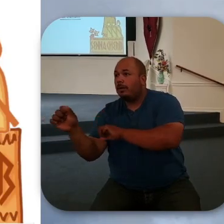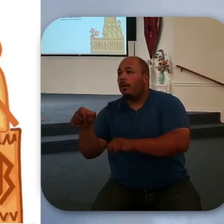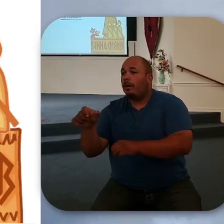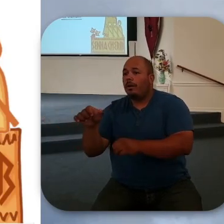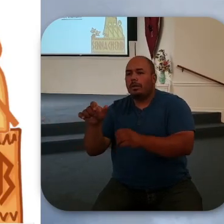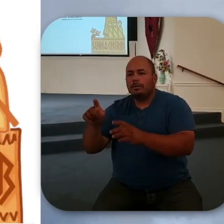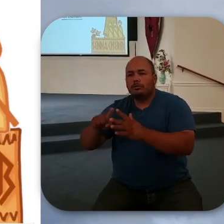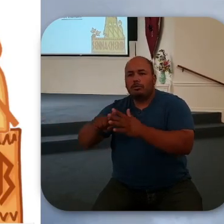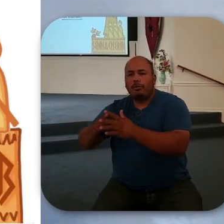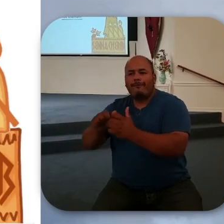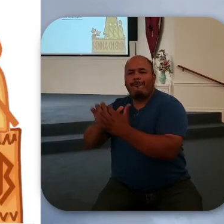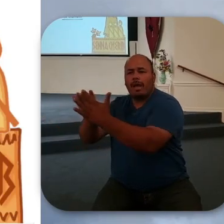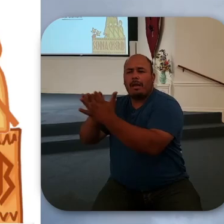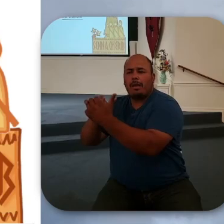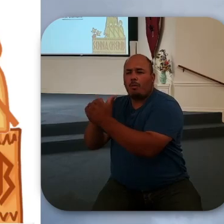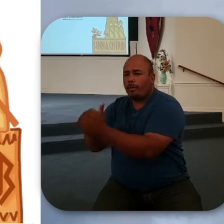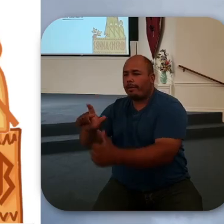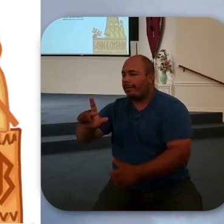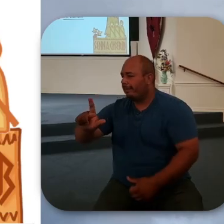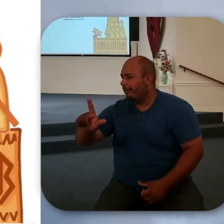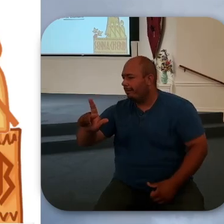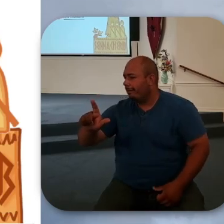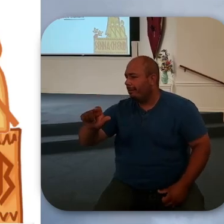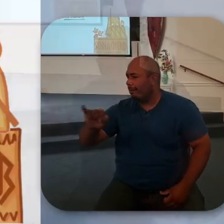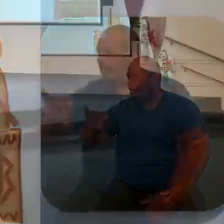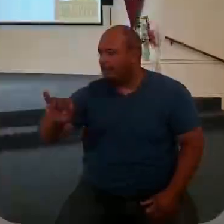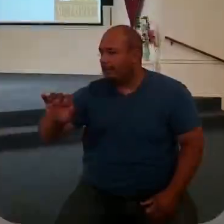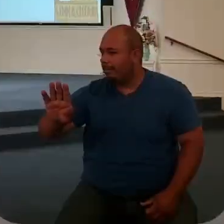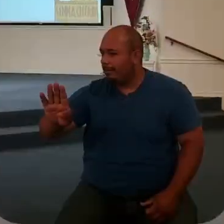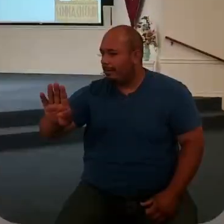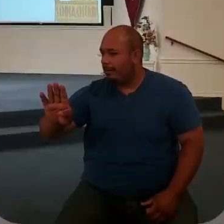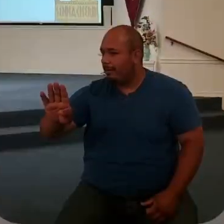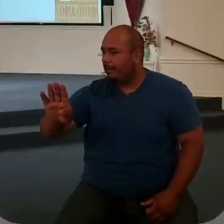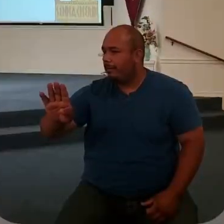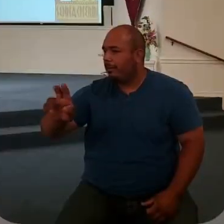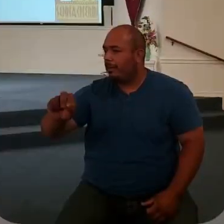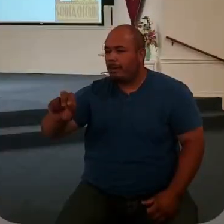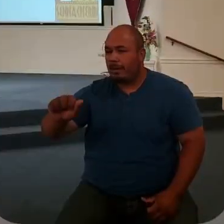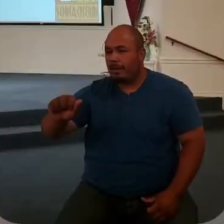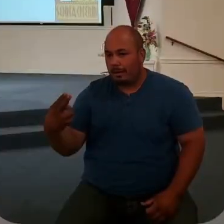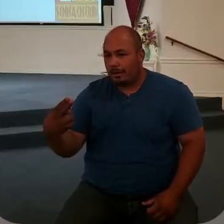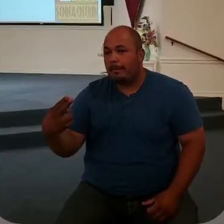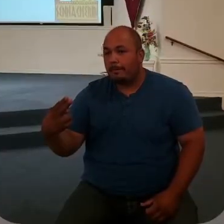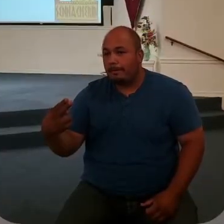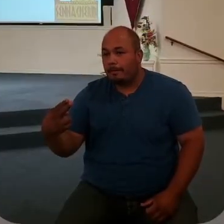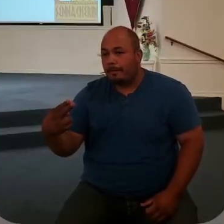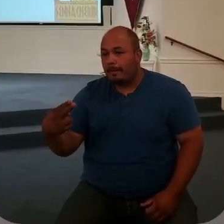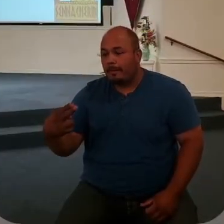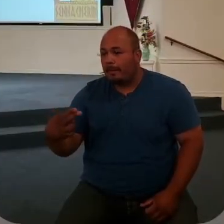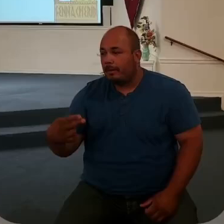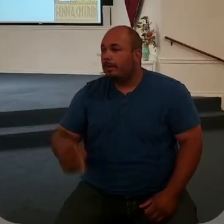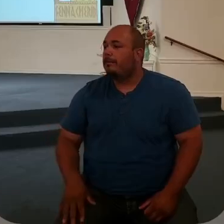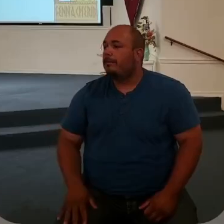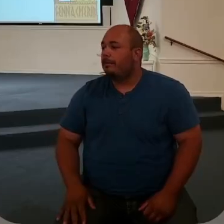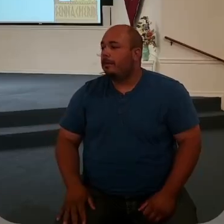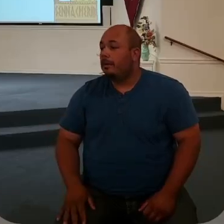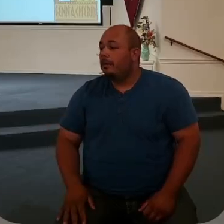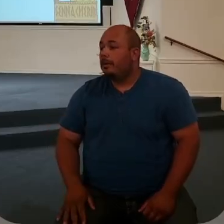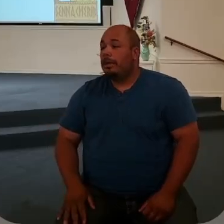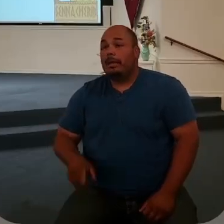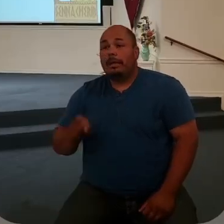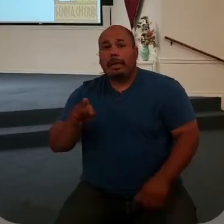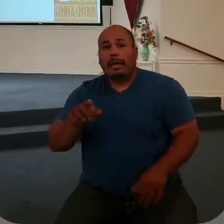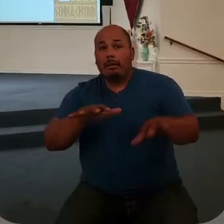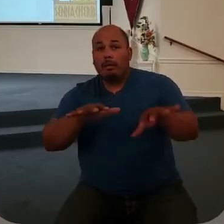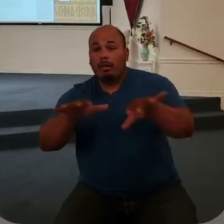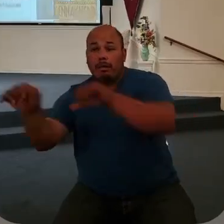Libnah. So the king of Assyria left Lachish because he had just destroyed Lachish. Online, you can